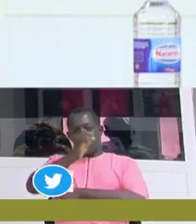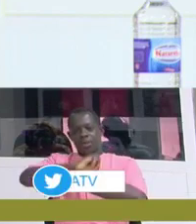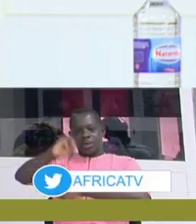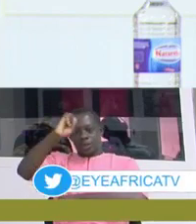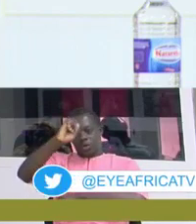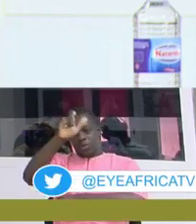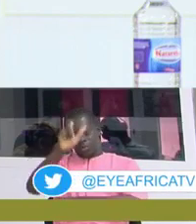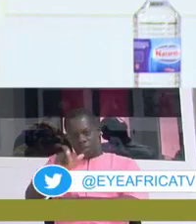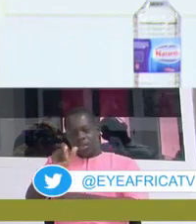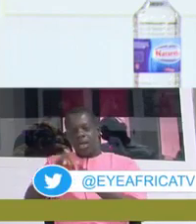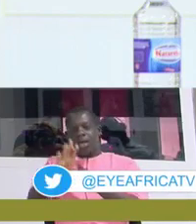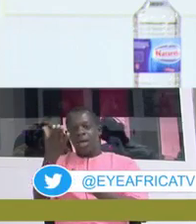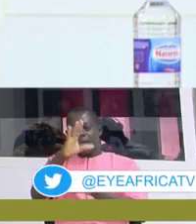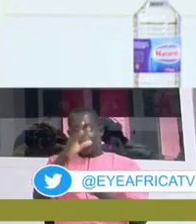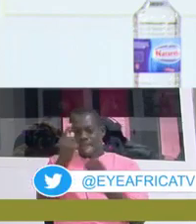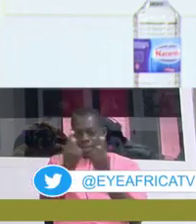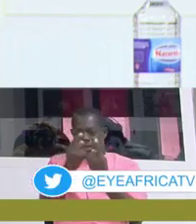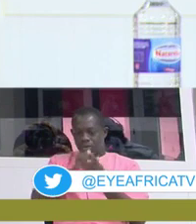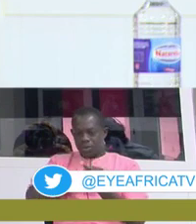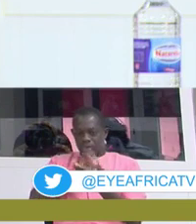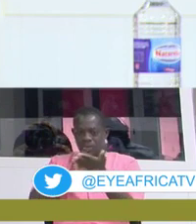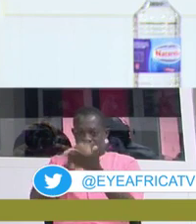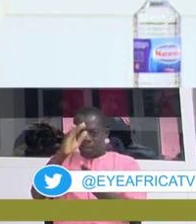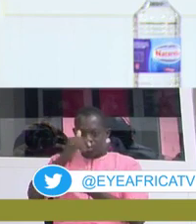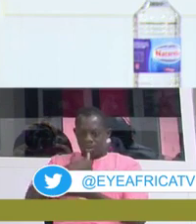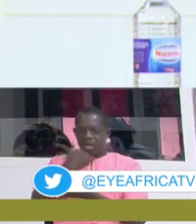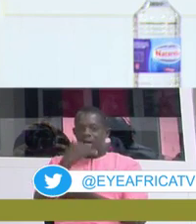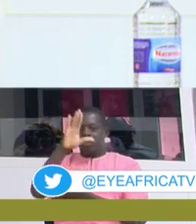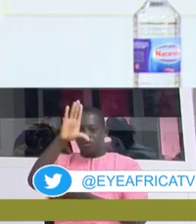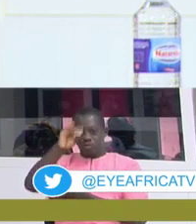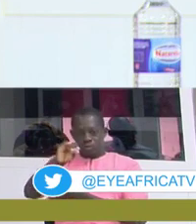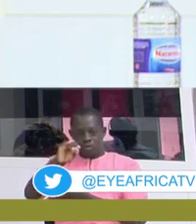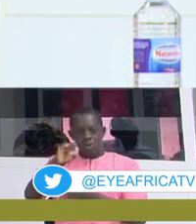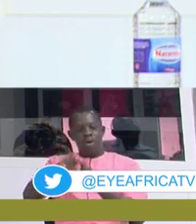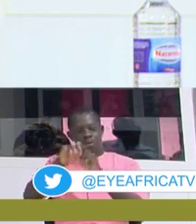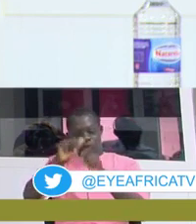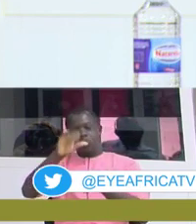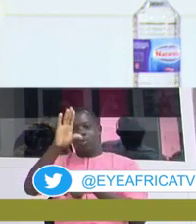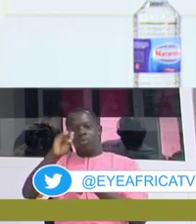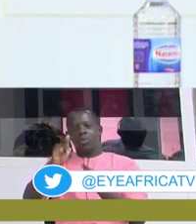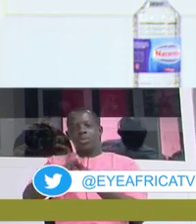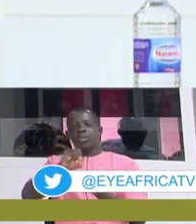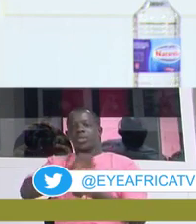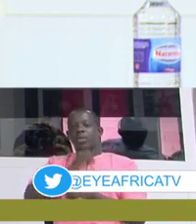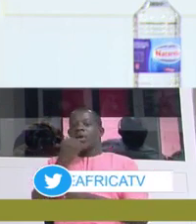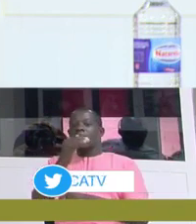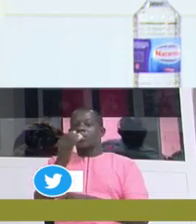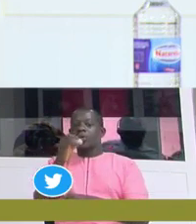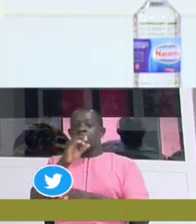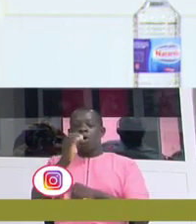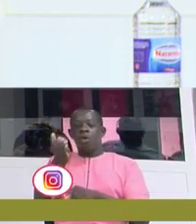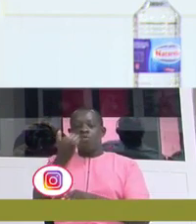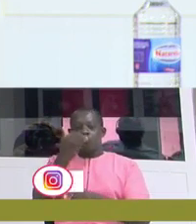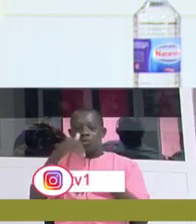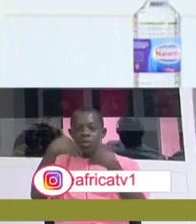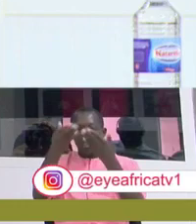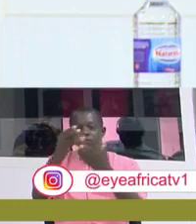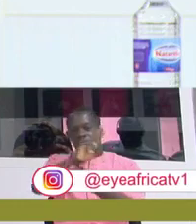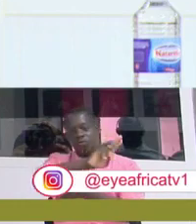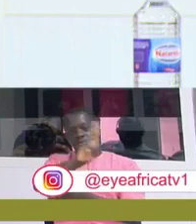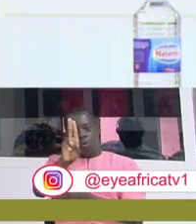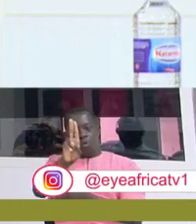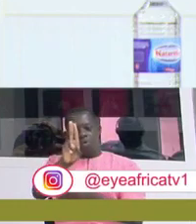nanko oleke. And whatever he tasks me, I'll do it. And he has asked me not to give Kana you any water, not to give you